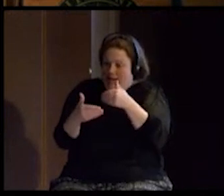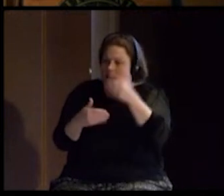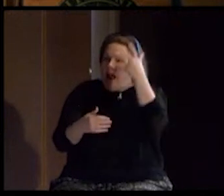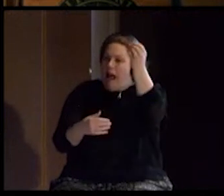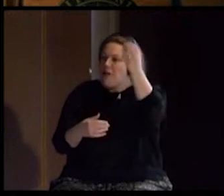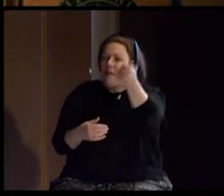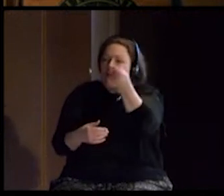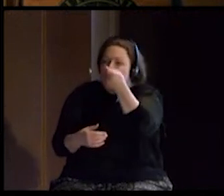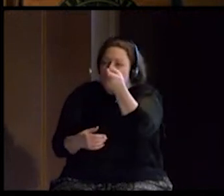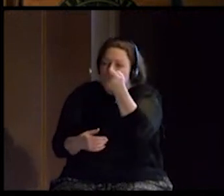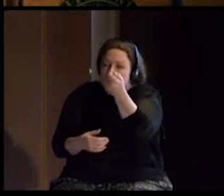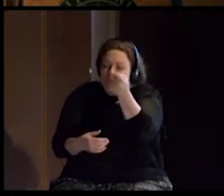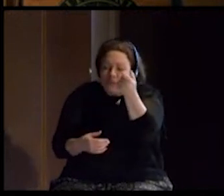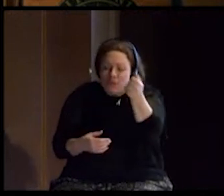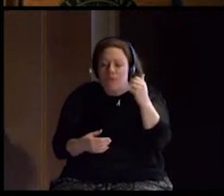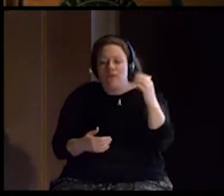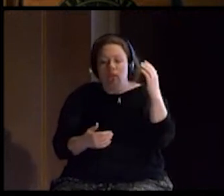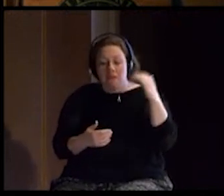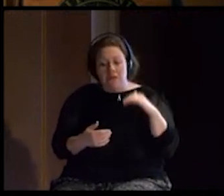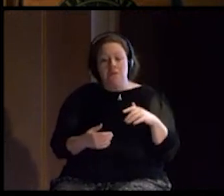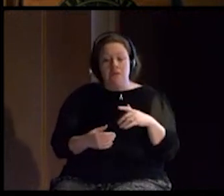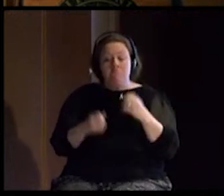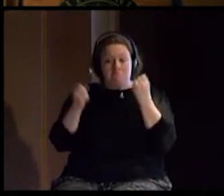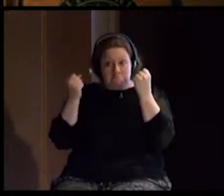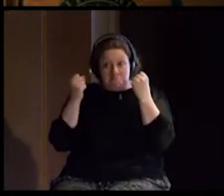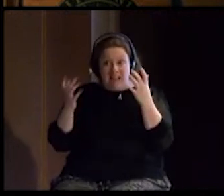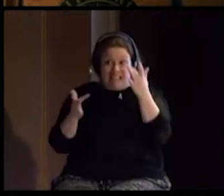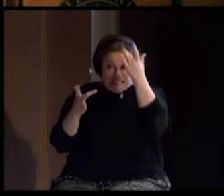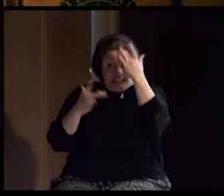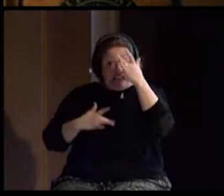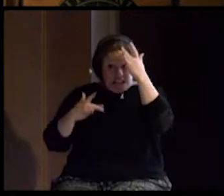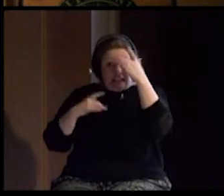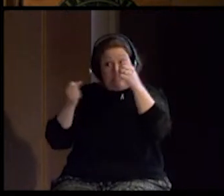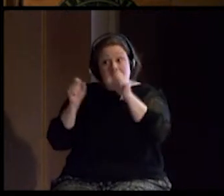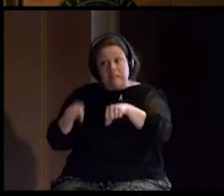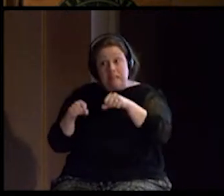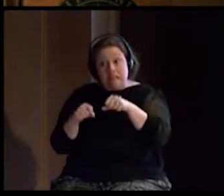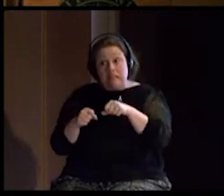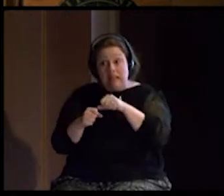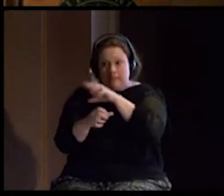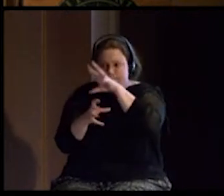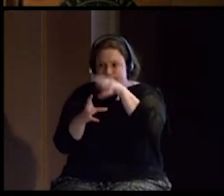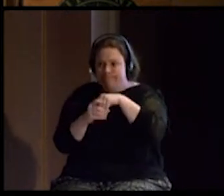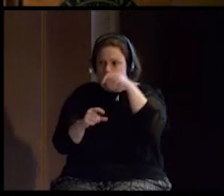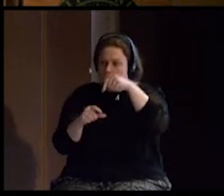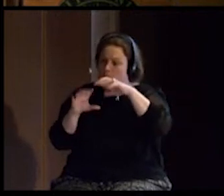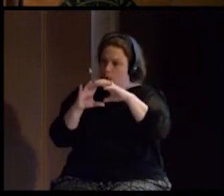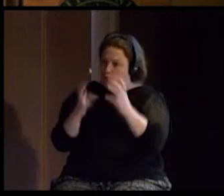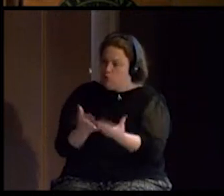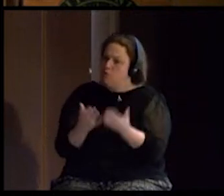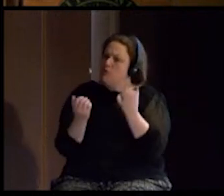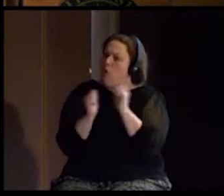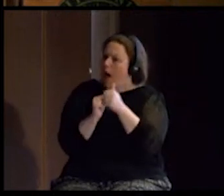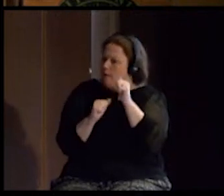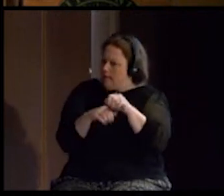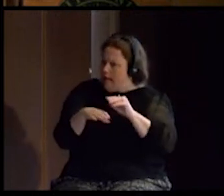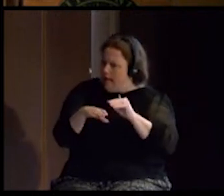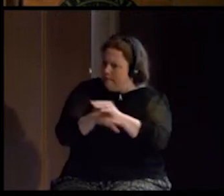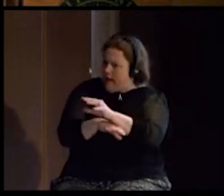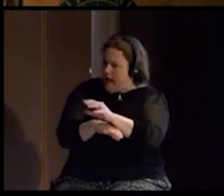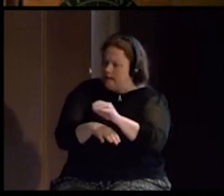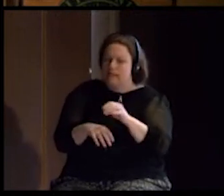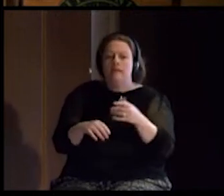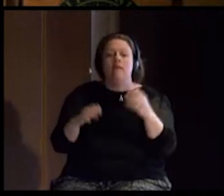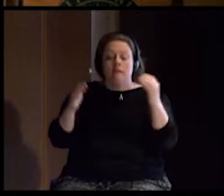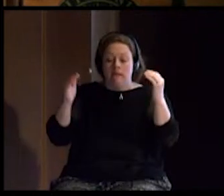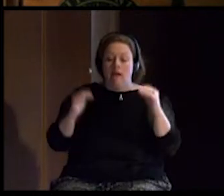sedimentation in spirochetes. There's a lot of diseases that fall into this group. So what could their impact be? Another